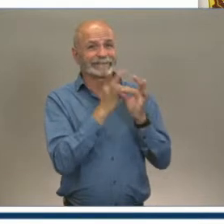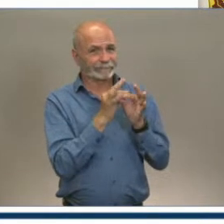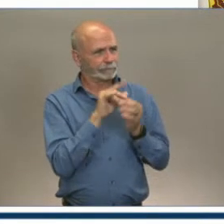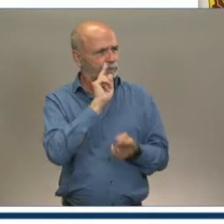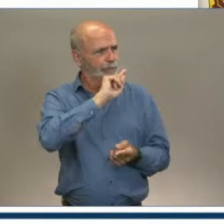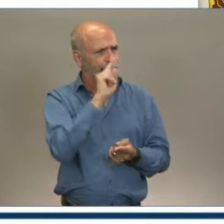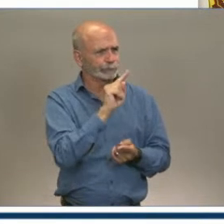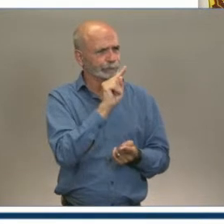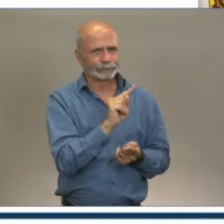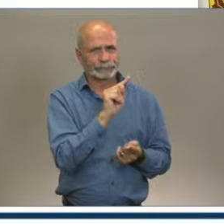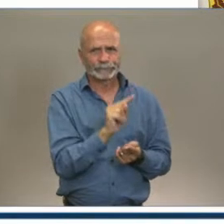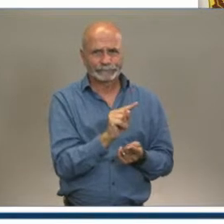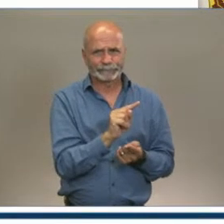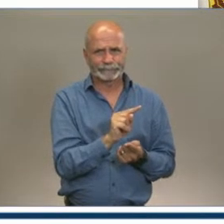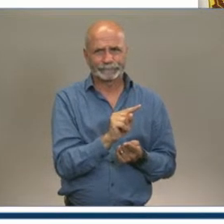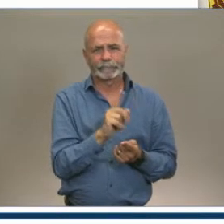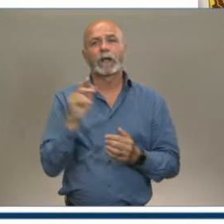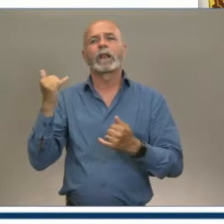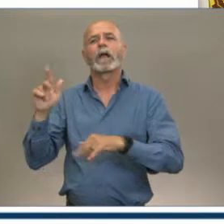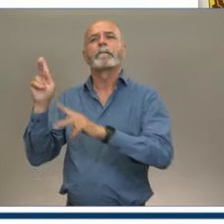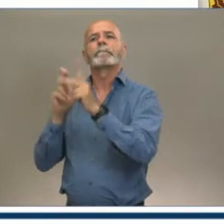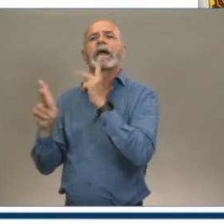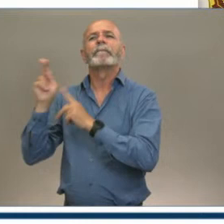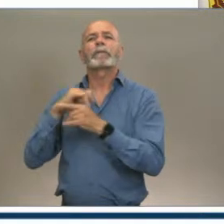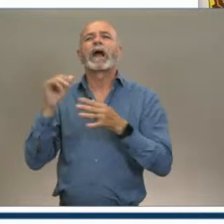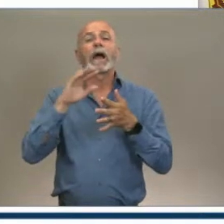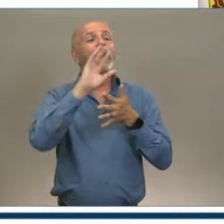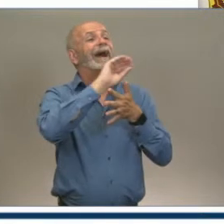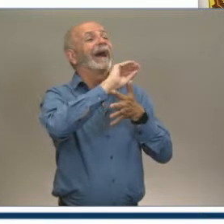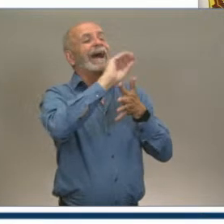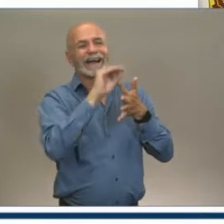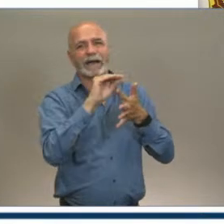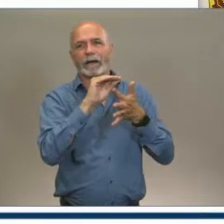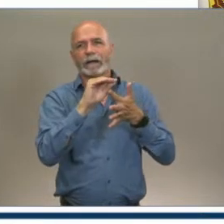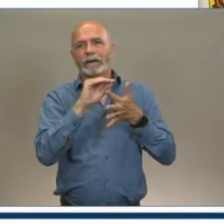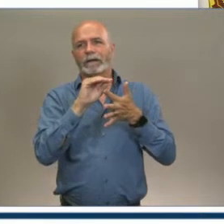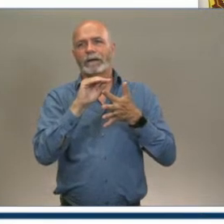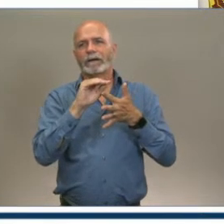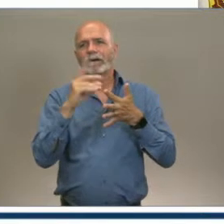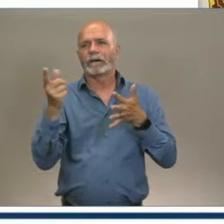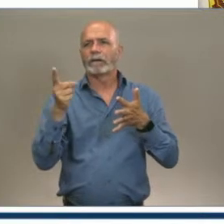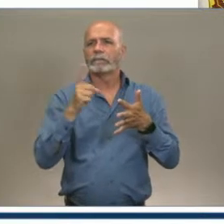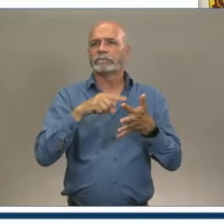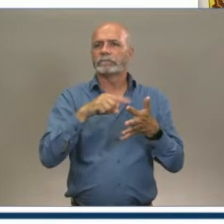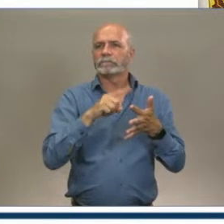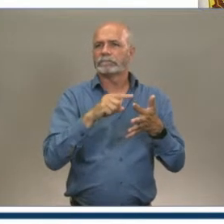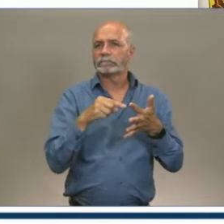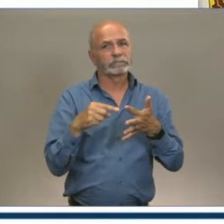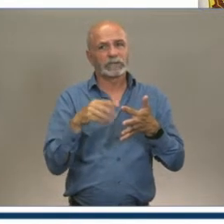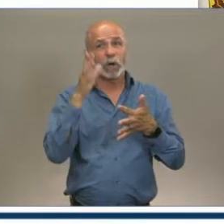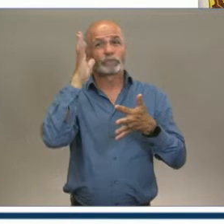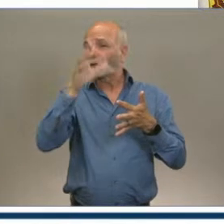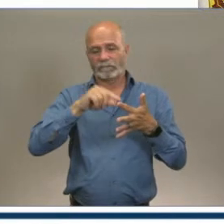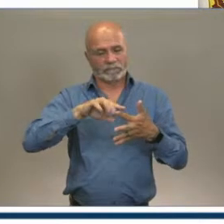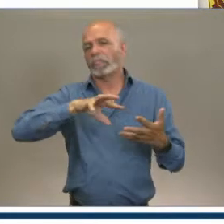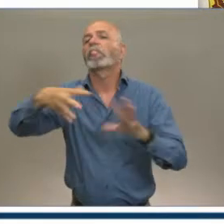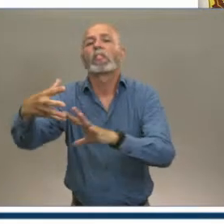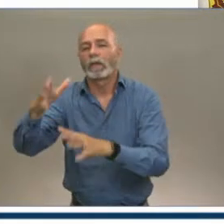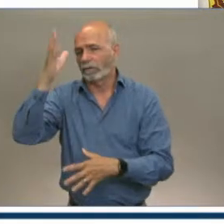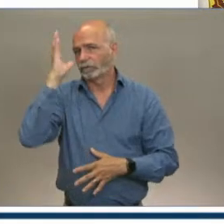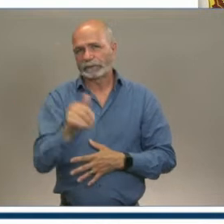able to justify moving to phase 2 and ensure that this will not backfire? I have seen people